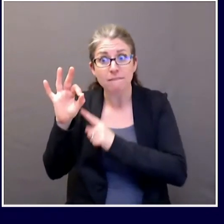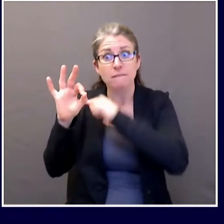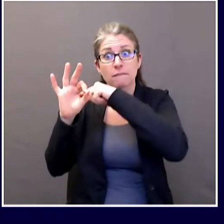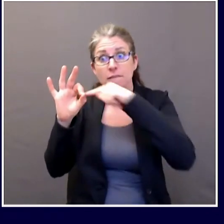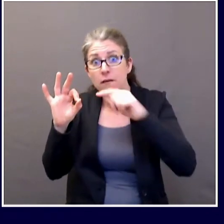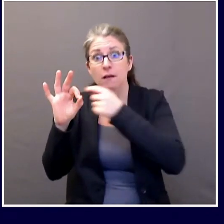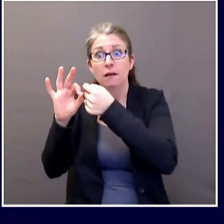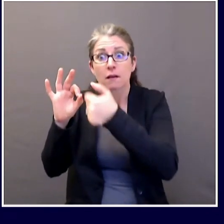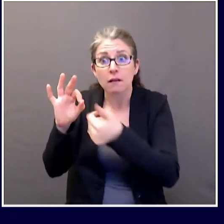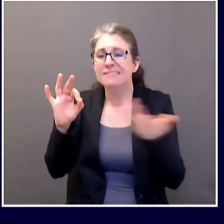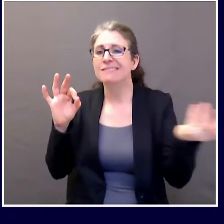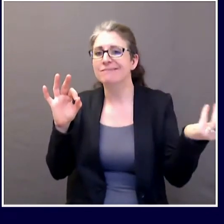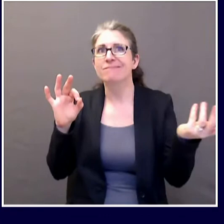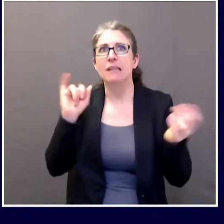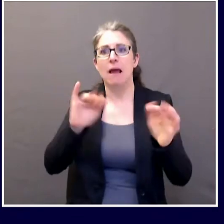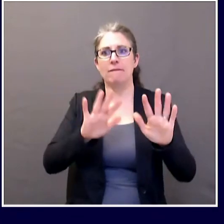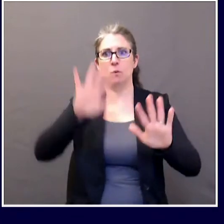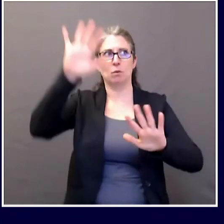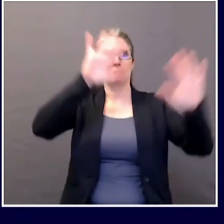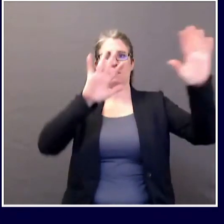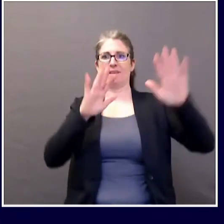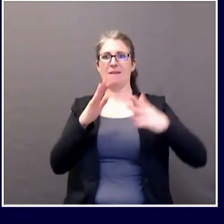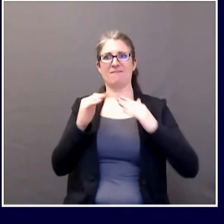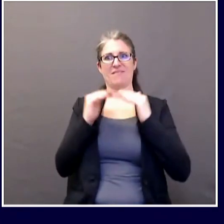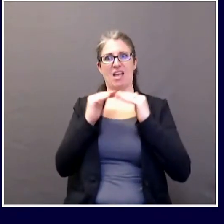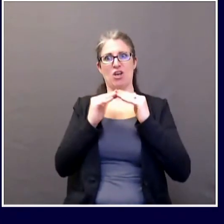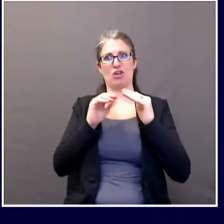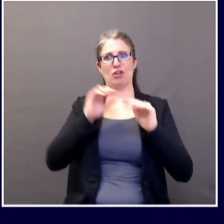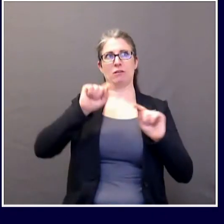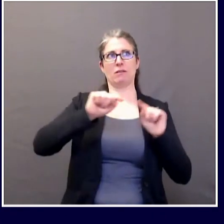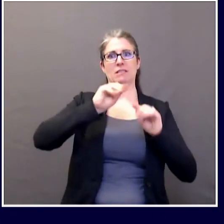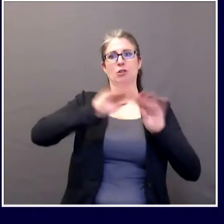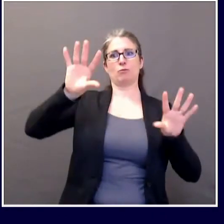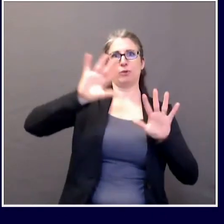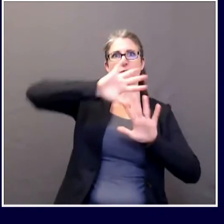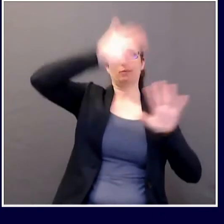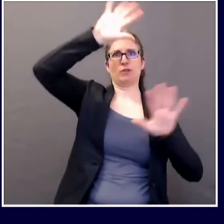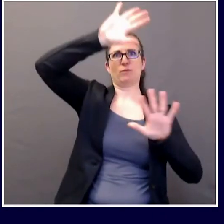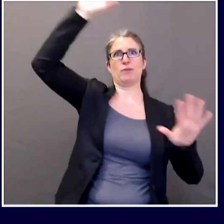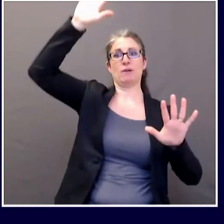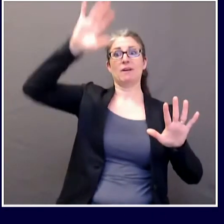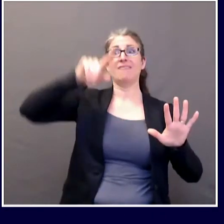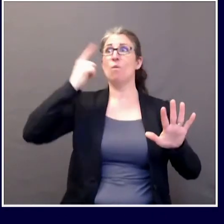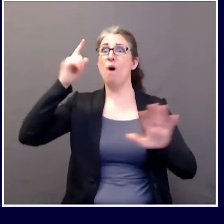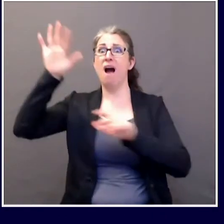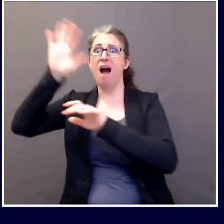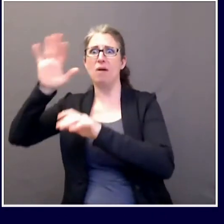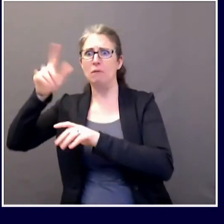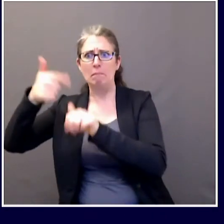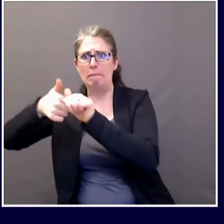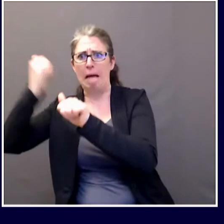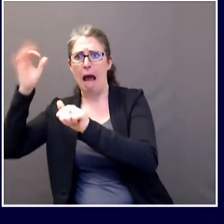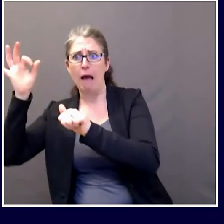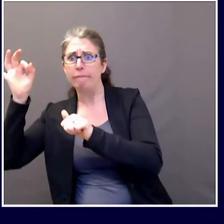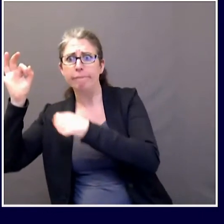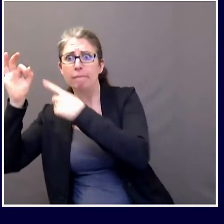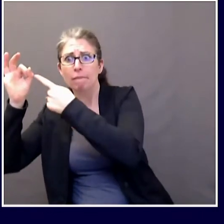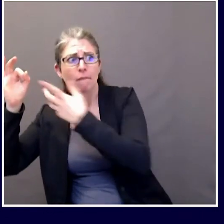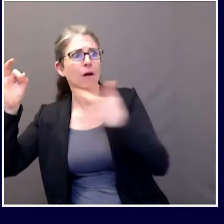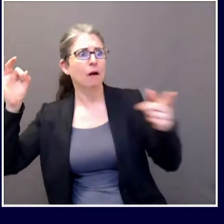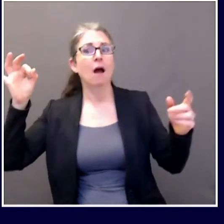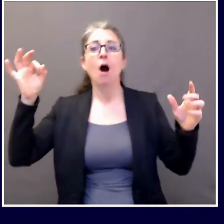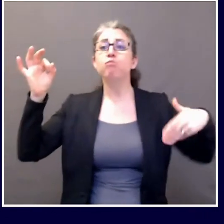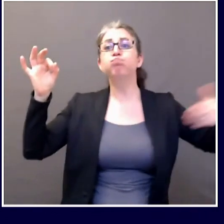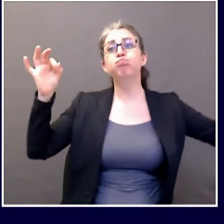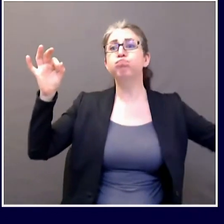making week by week distributions. And you mentioned practices that are maybe only administering the vaccine to their own patients.